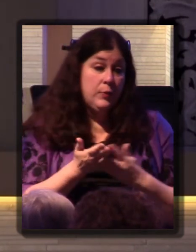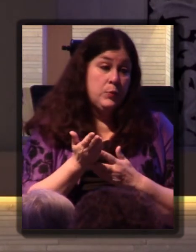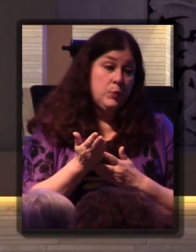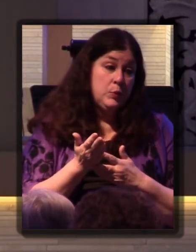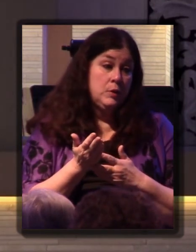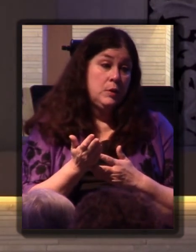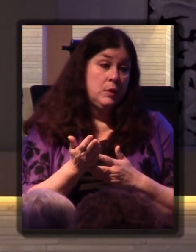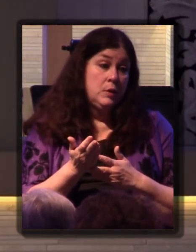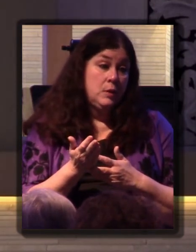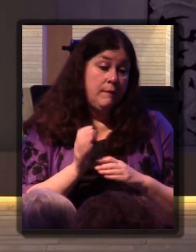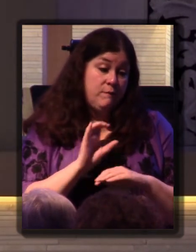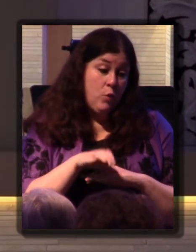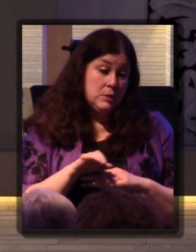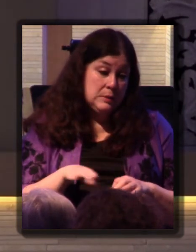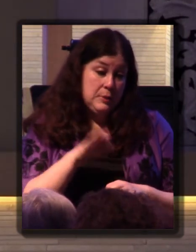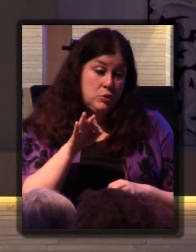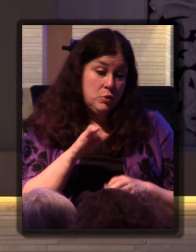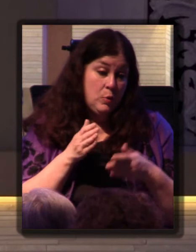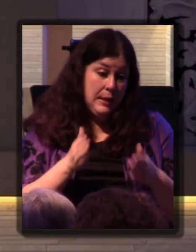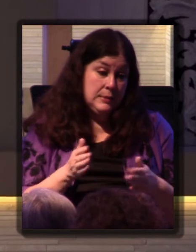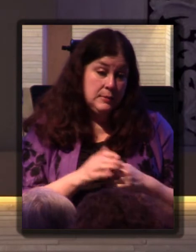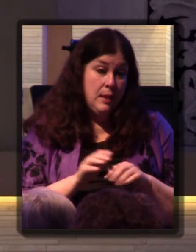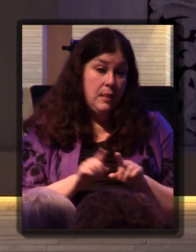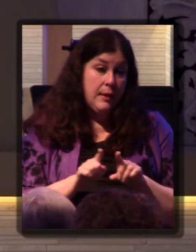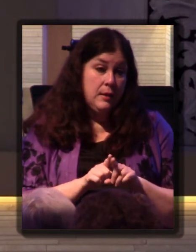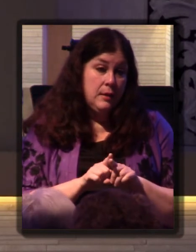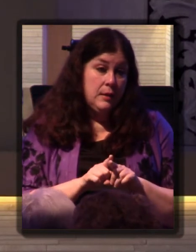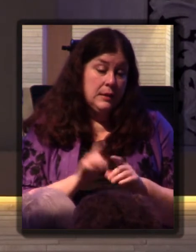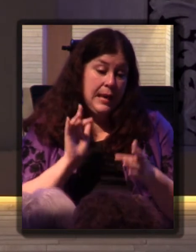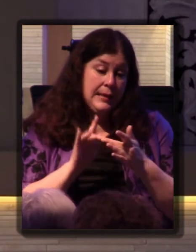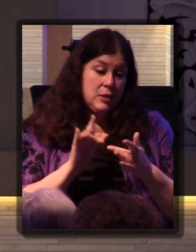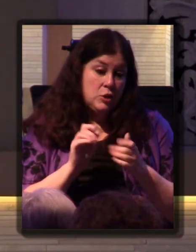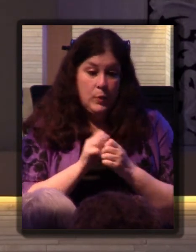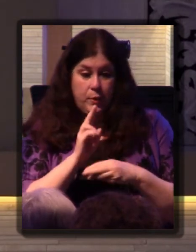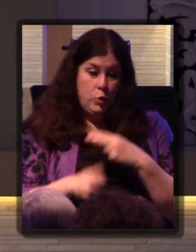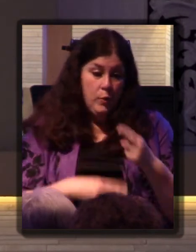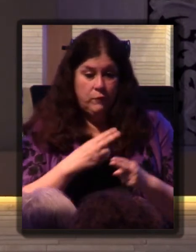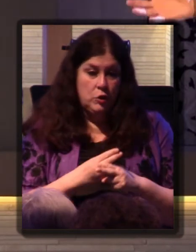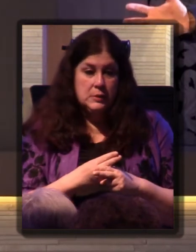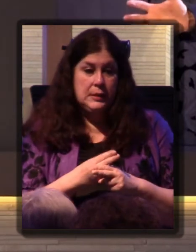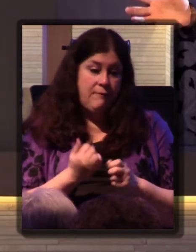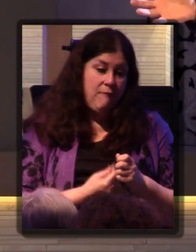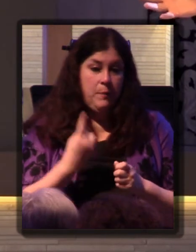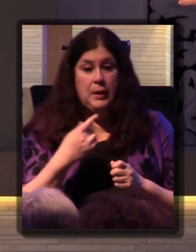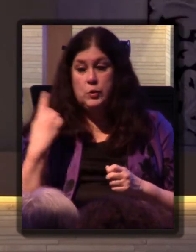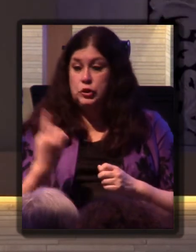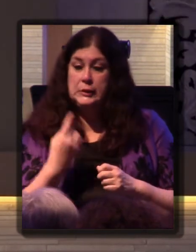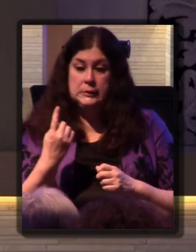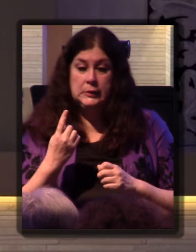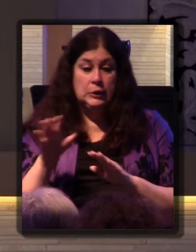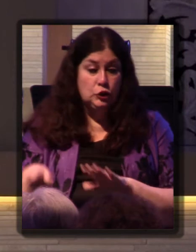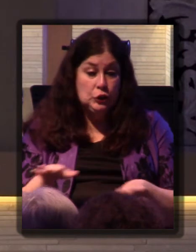systems offer it through more spiritual means in terms of getting in touch with the universe. And